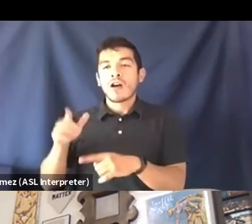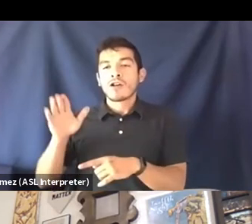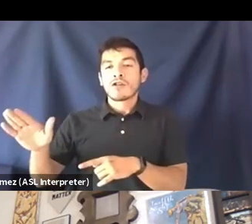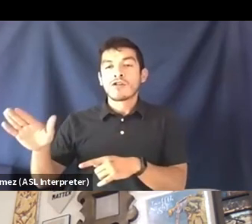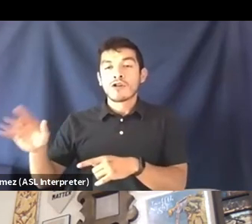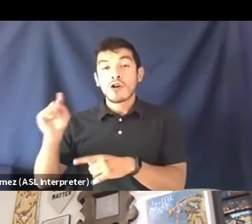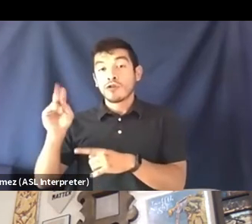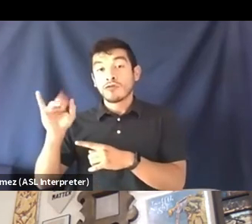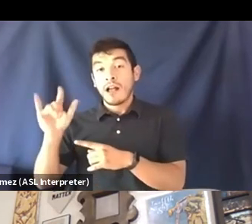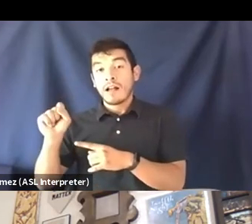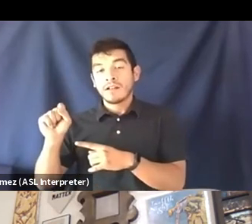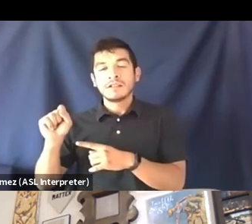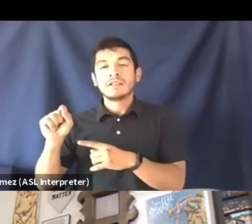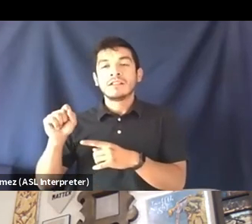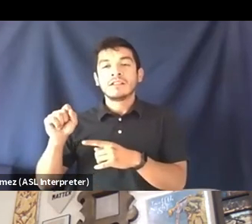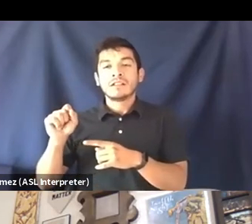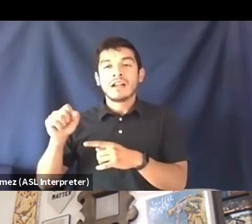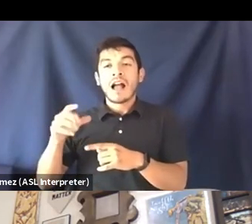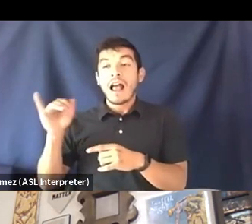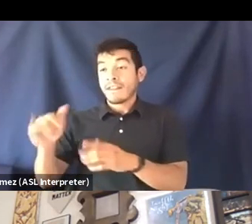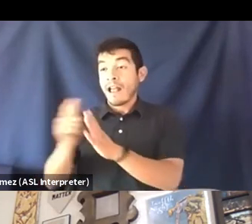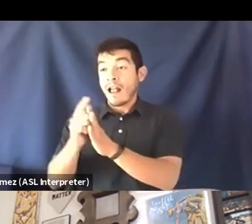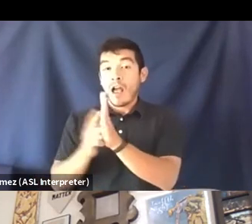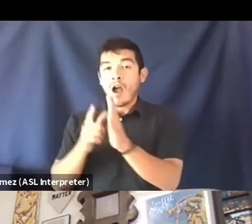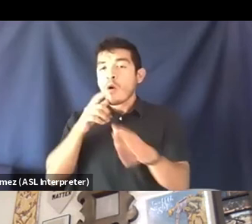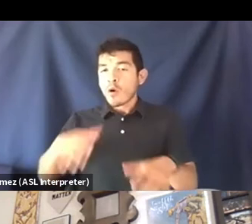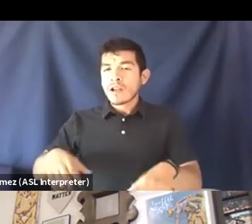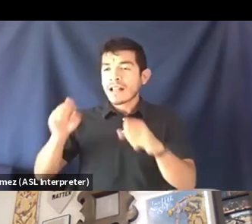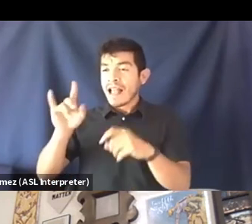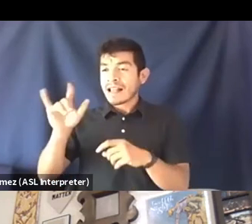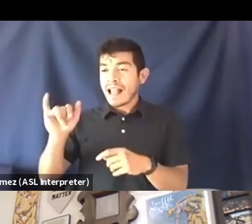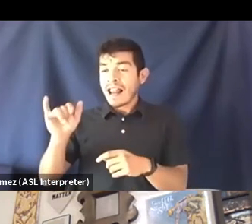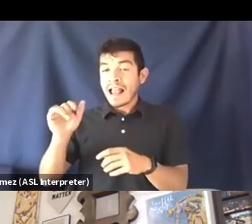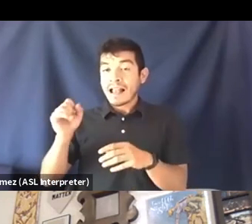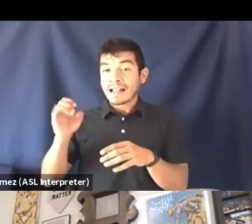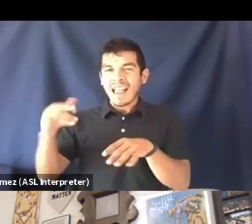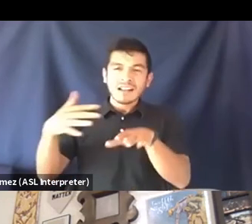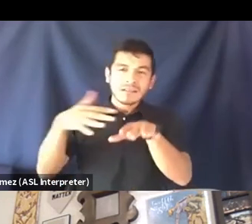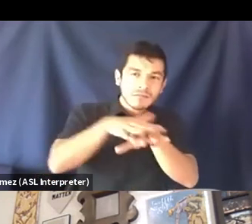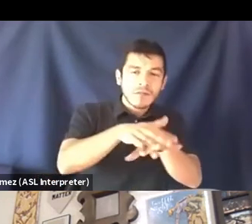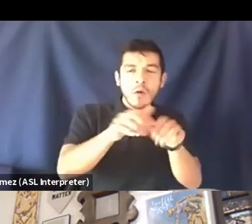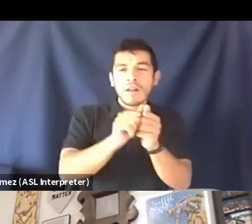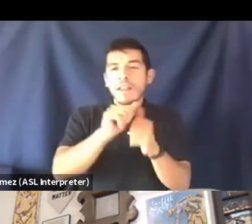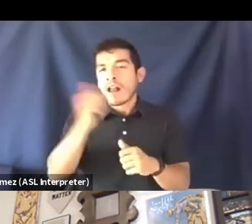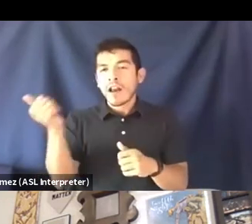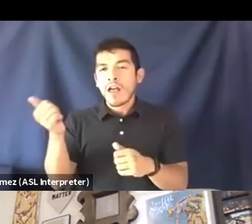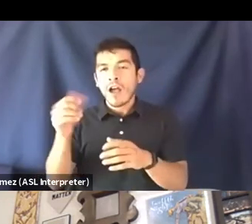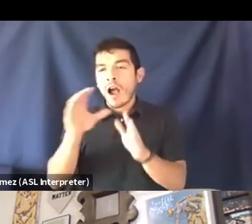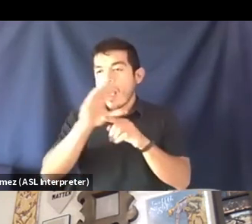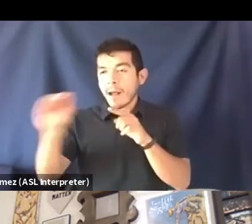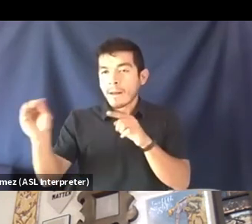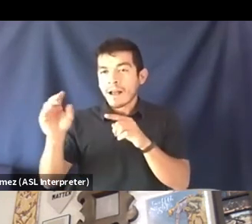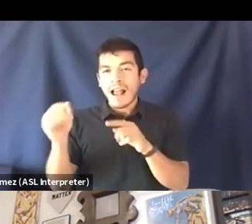fact-checking purposes. And the law firm that had taken on Kelly's case had merged with another law firm, and only